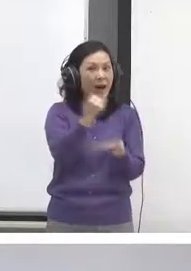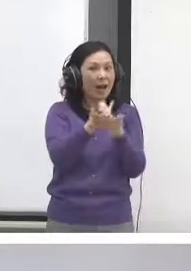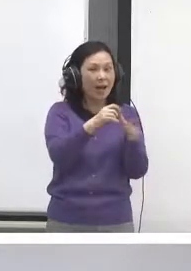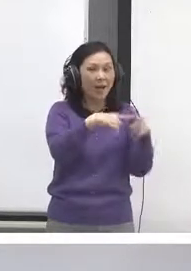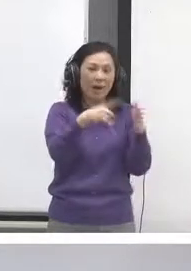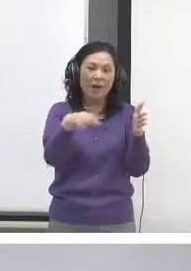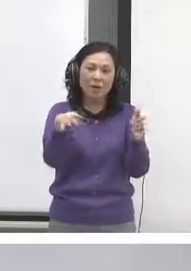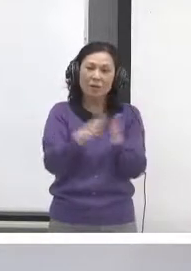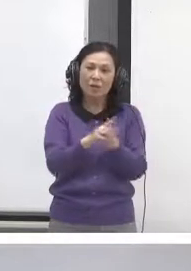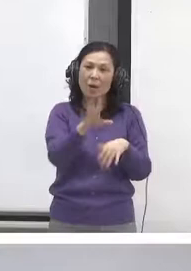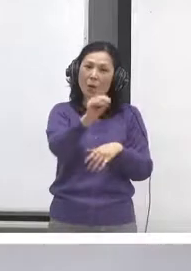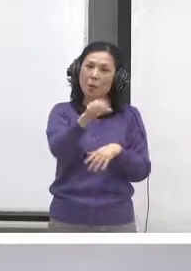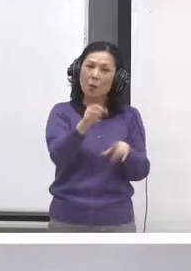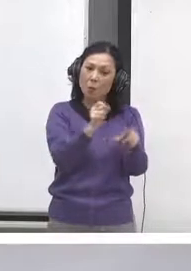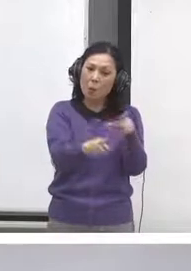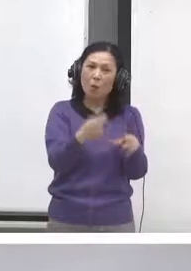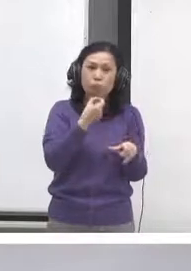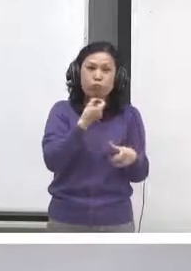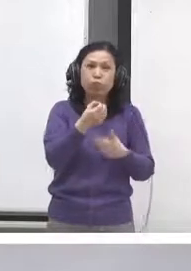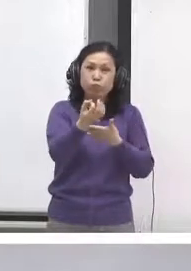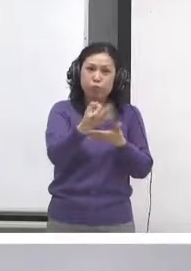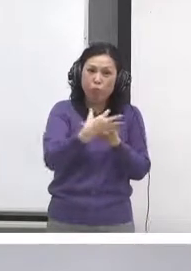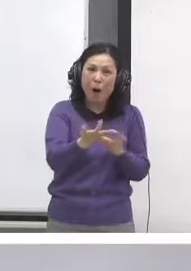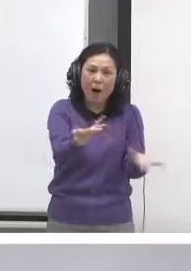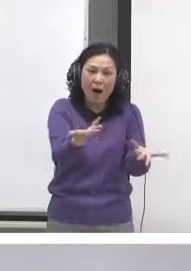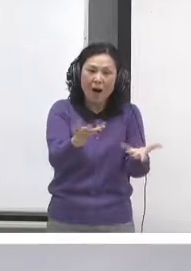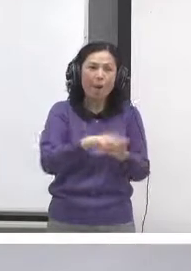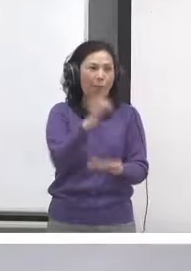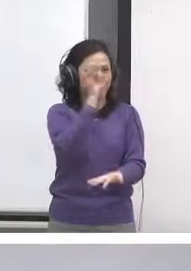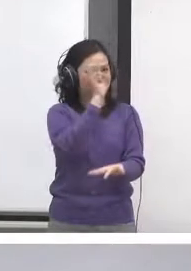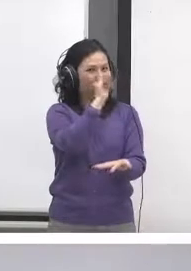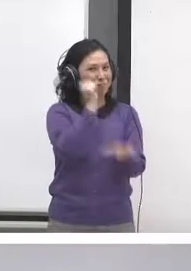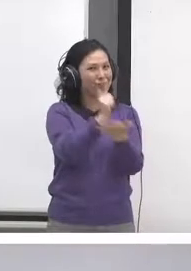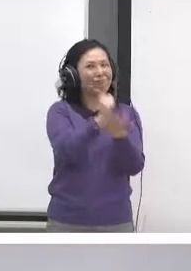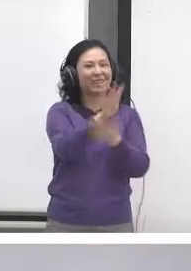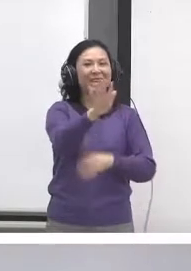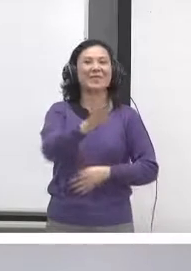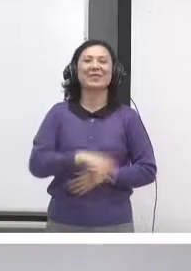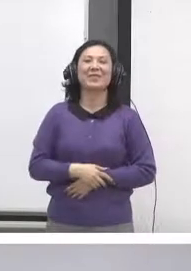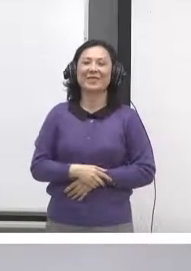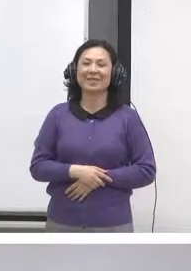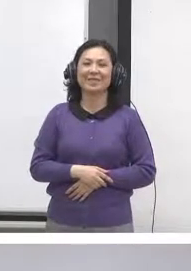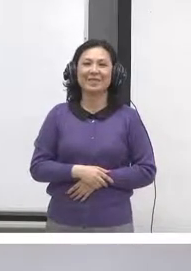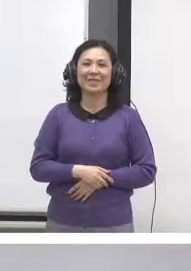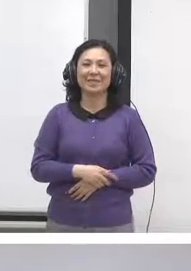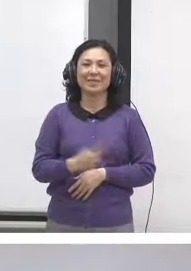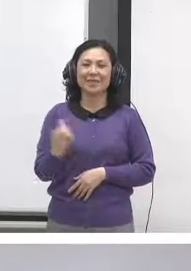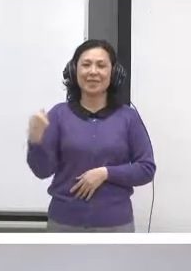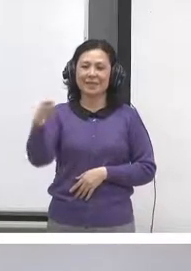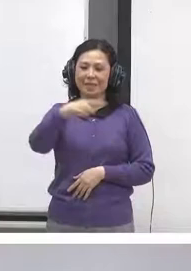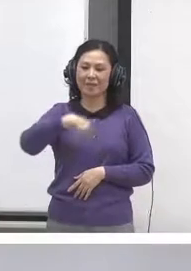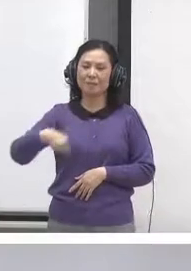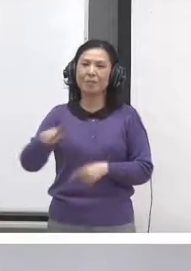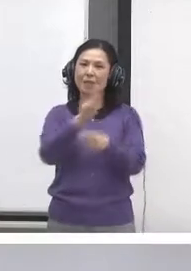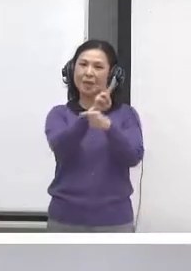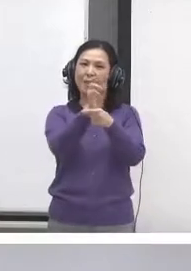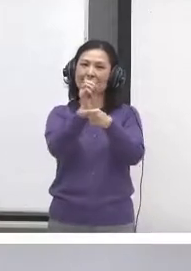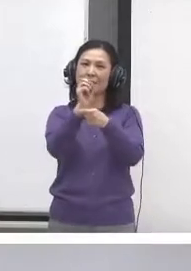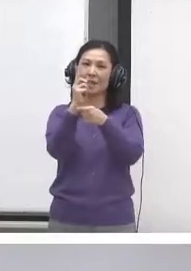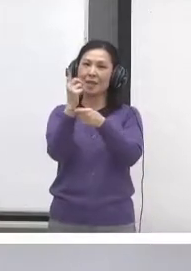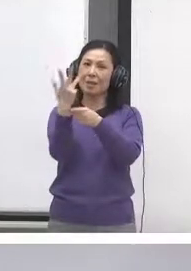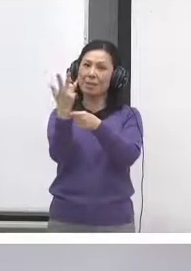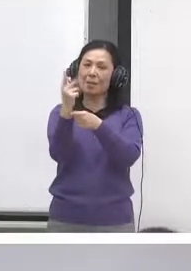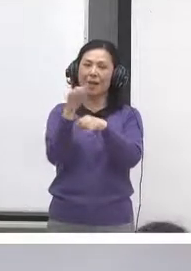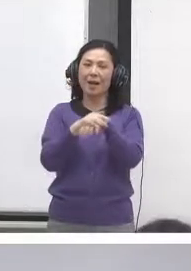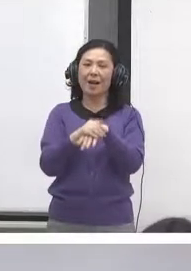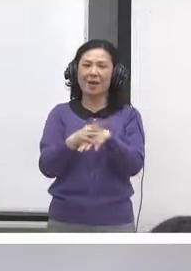Yeah. So we went to Okinawa together in 2019 in